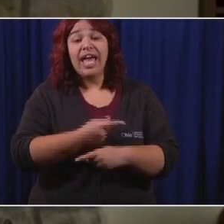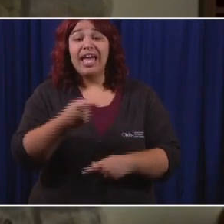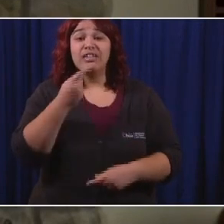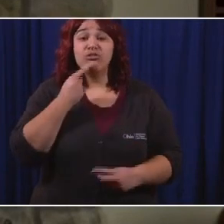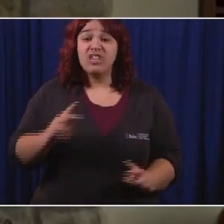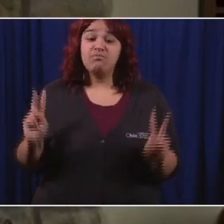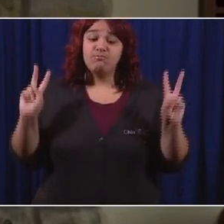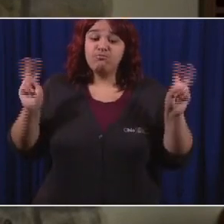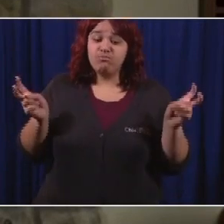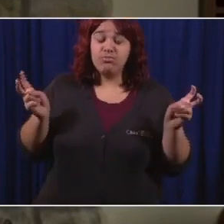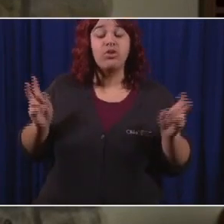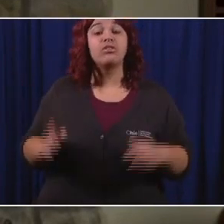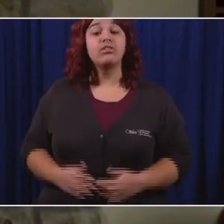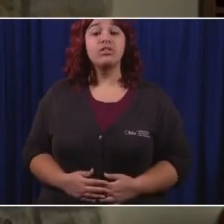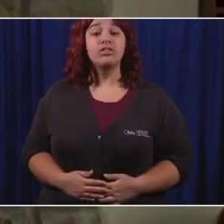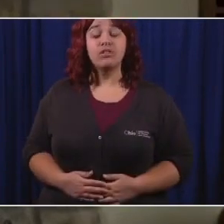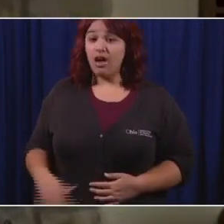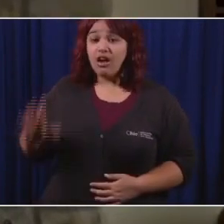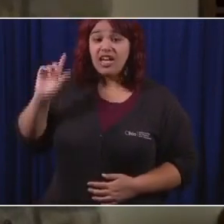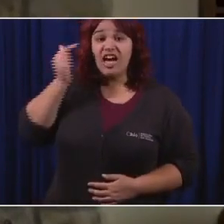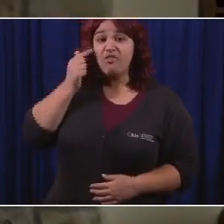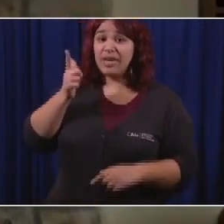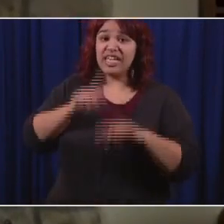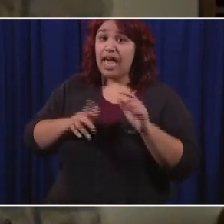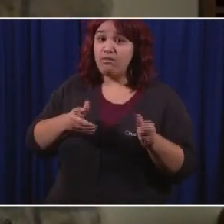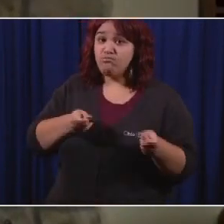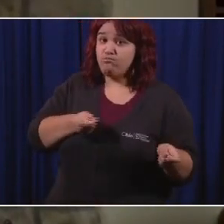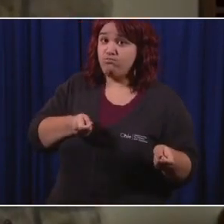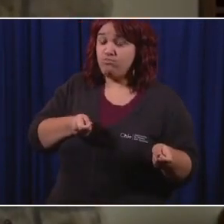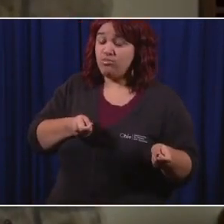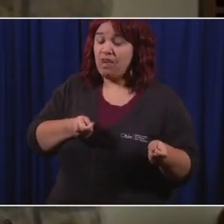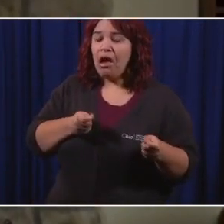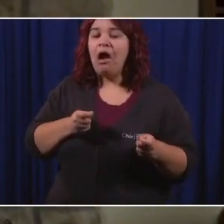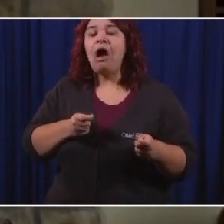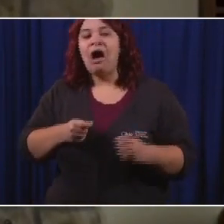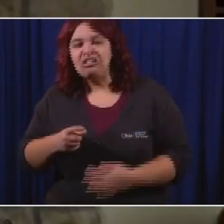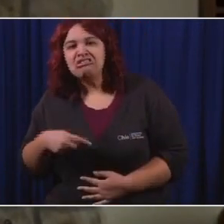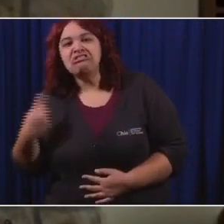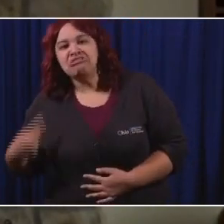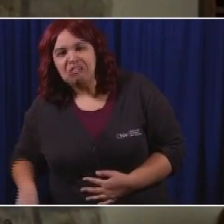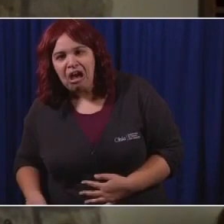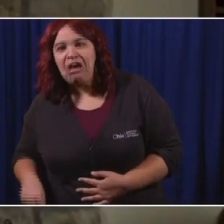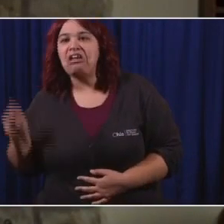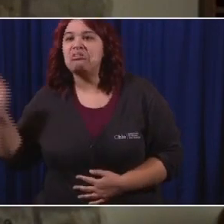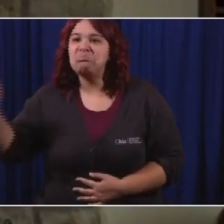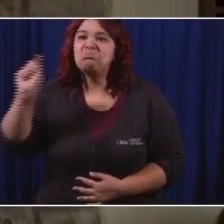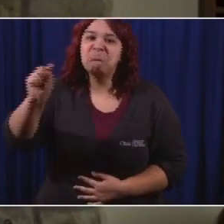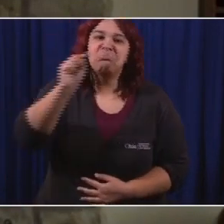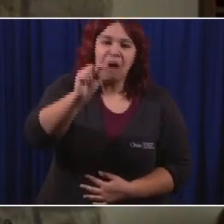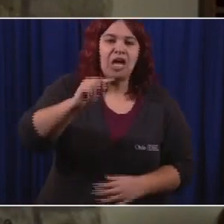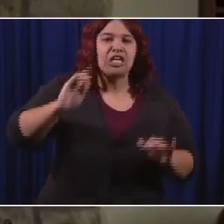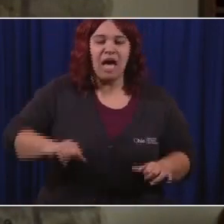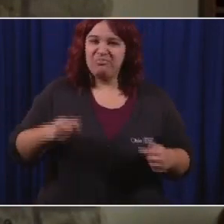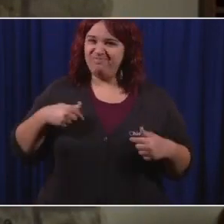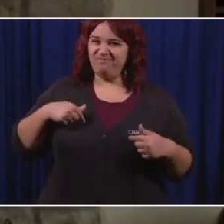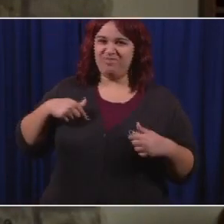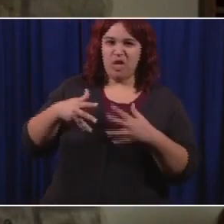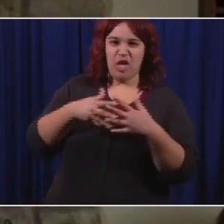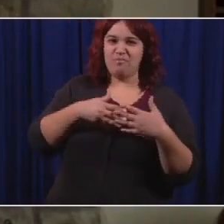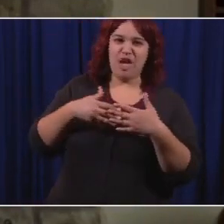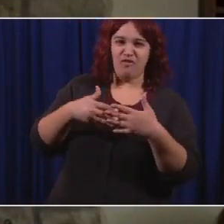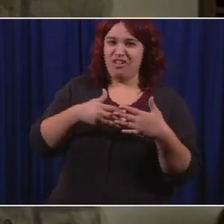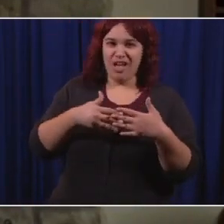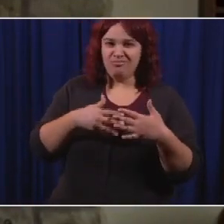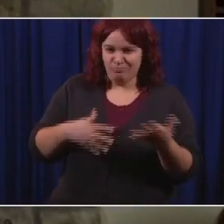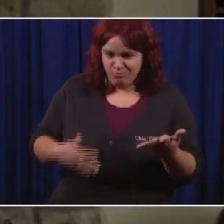totalitarian state, but we have seatbelt laws, we have no smoking laws, and the enhanced gun penalty laws you want less about enforcement and more about changing